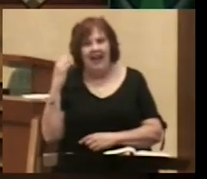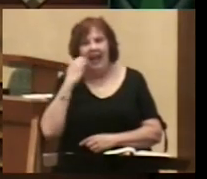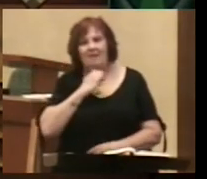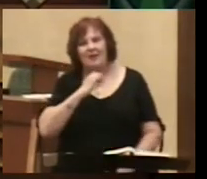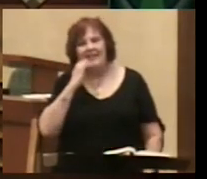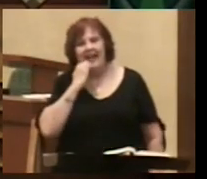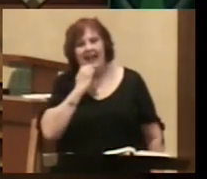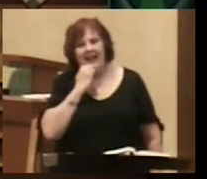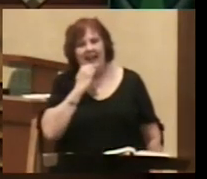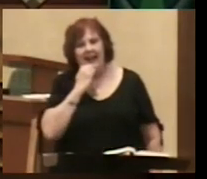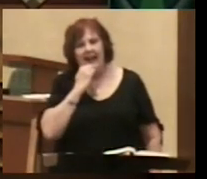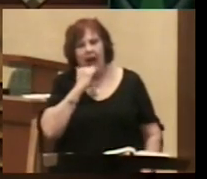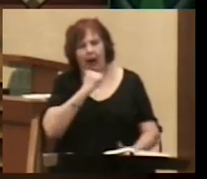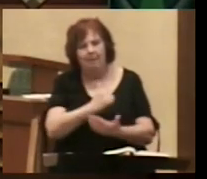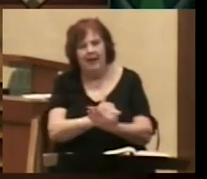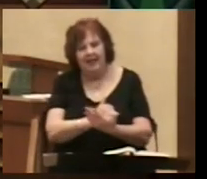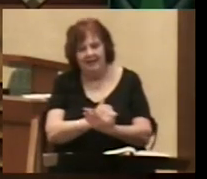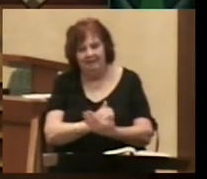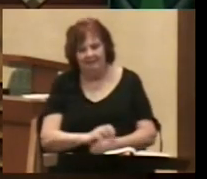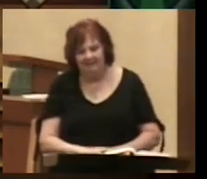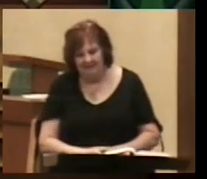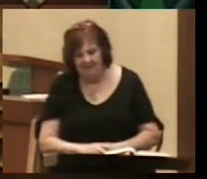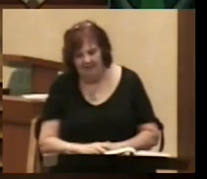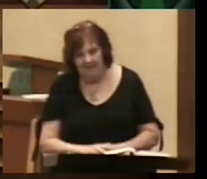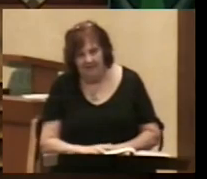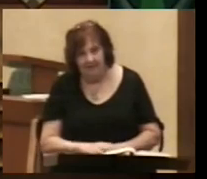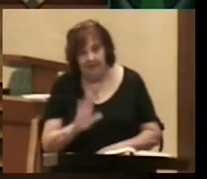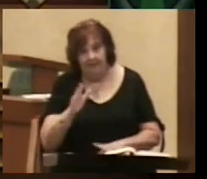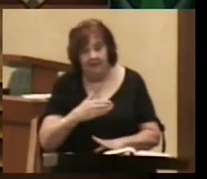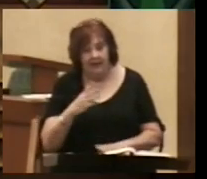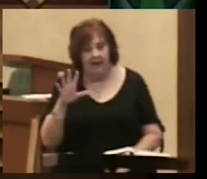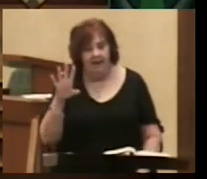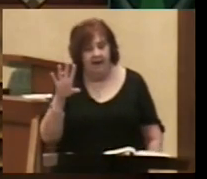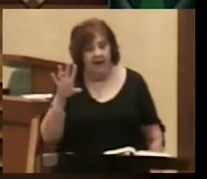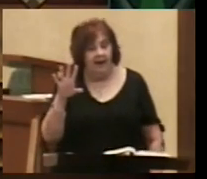day. Amen. Hymn 598, please rise.